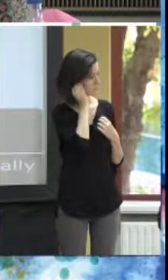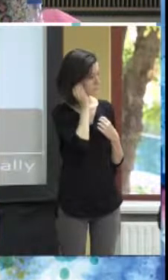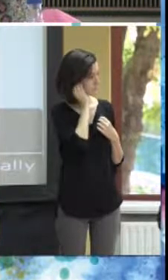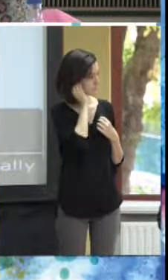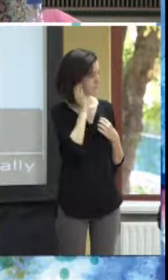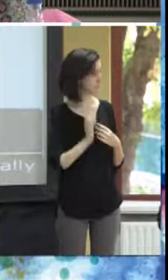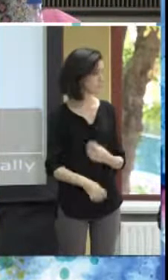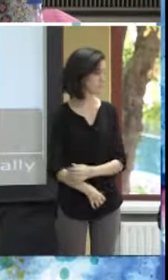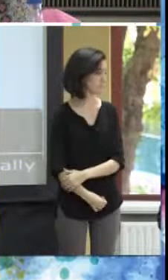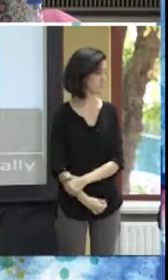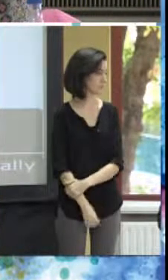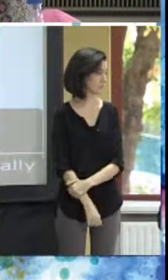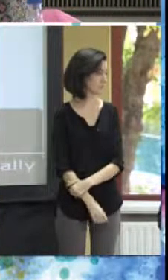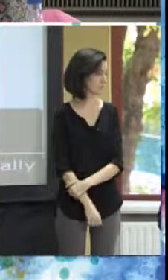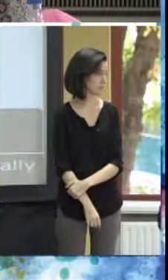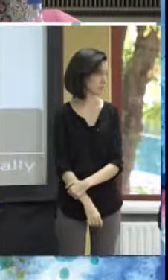Ay.